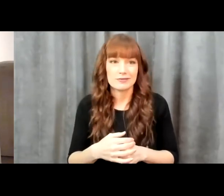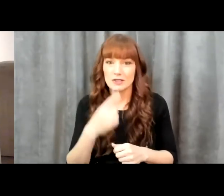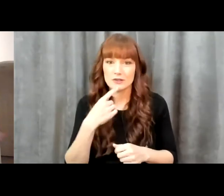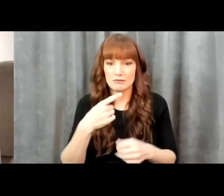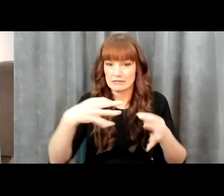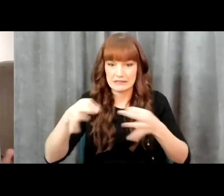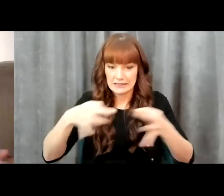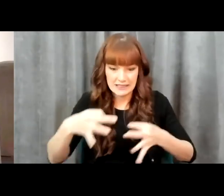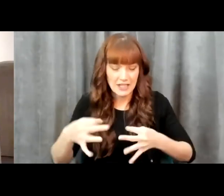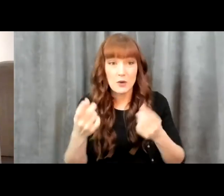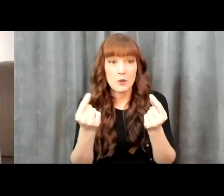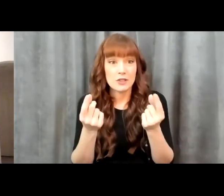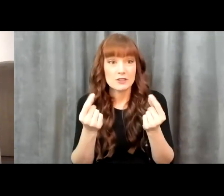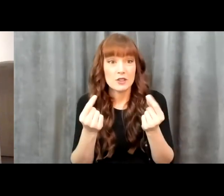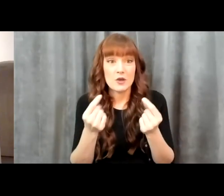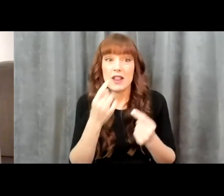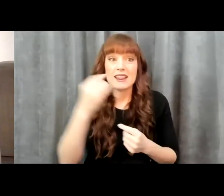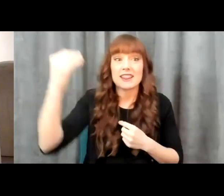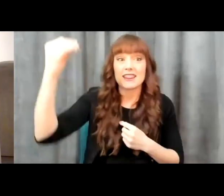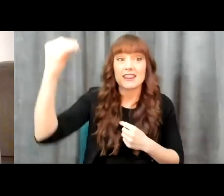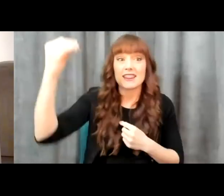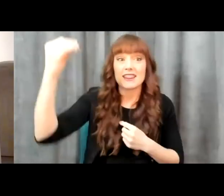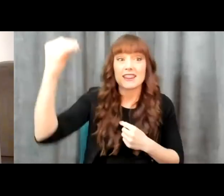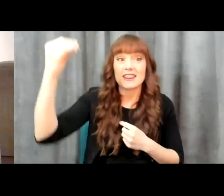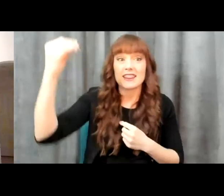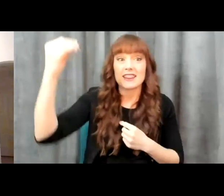instructions on how to light and how to set our stage,